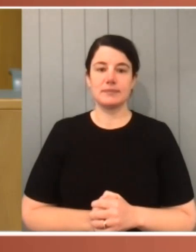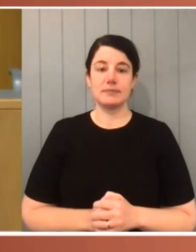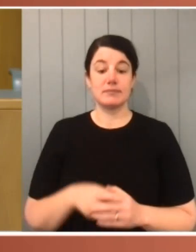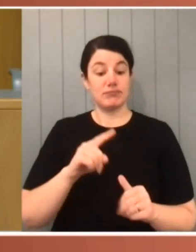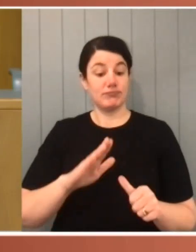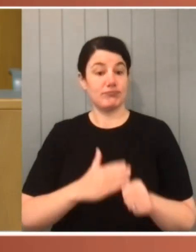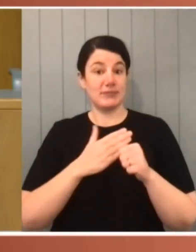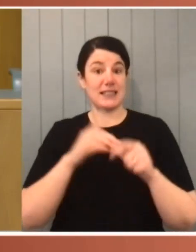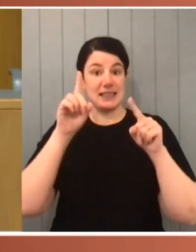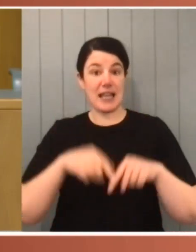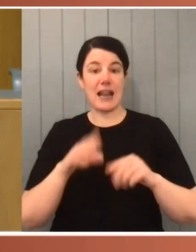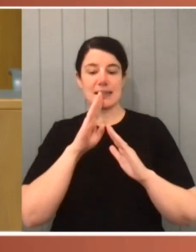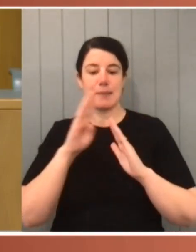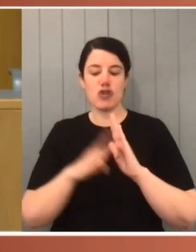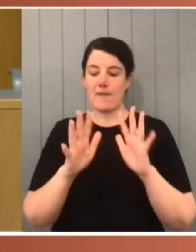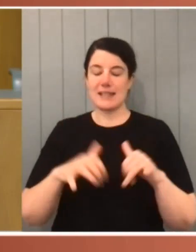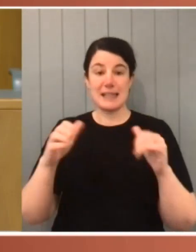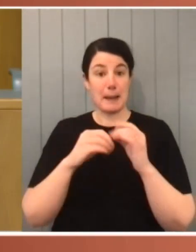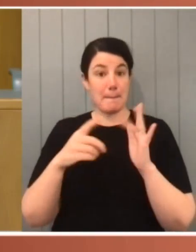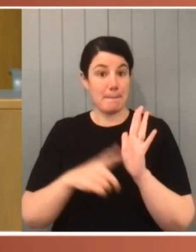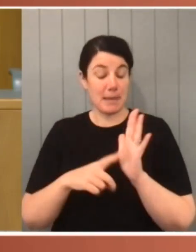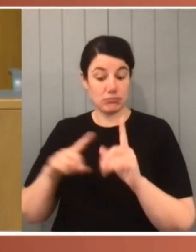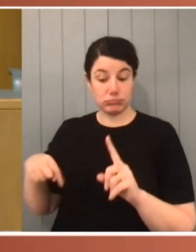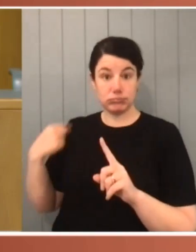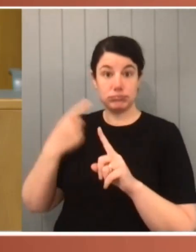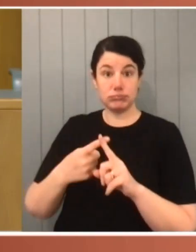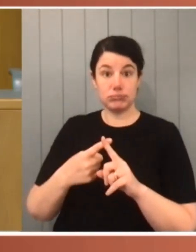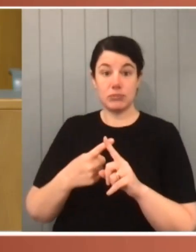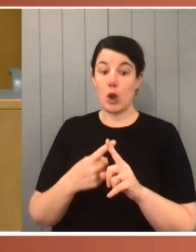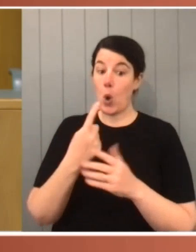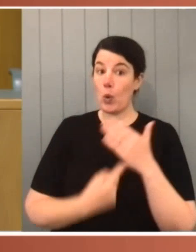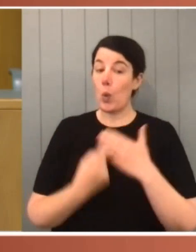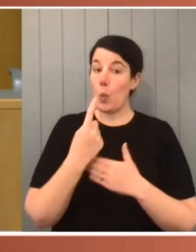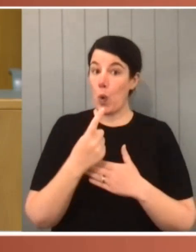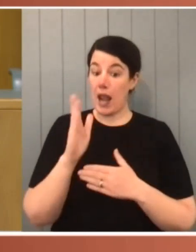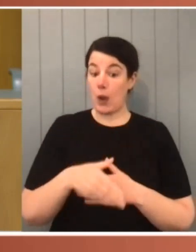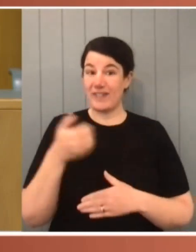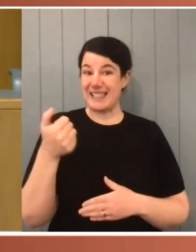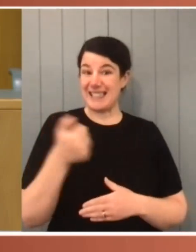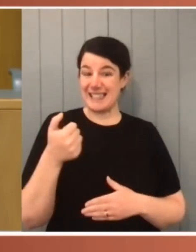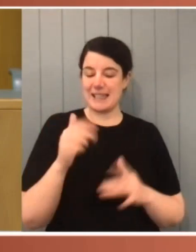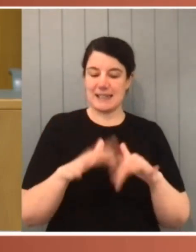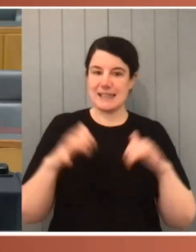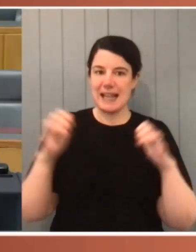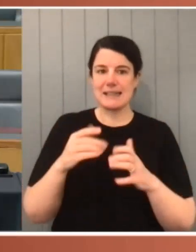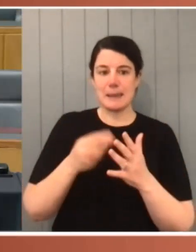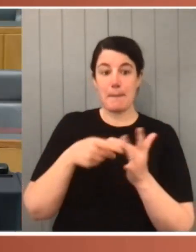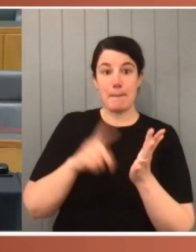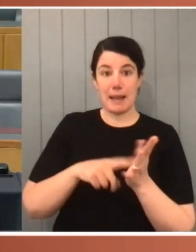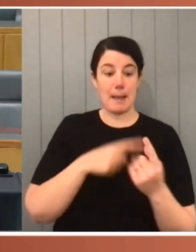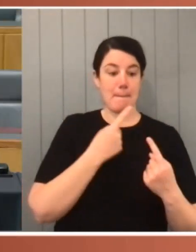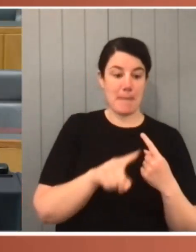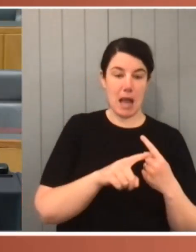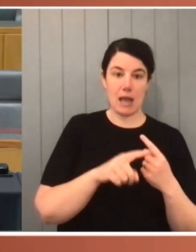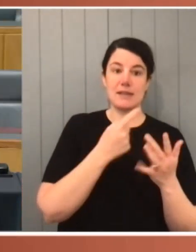private senator's bill. To date, it's one of only 16 private senators' bills that have been passed by both houses of Parliament